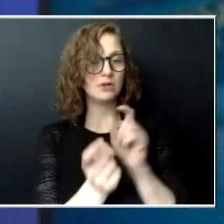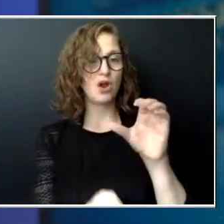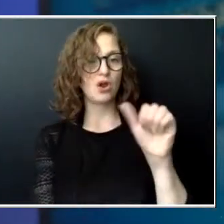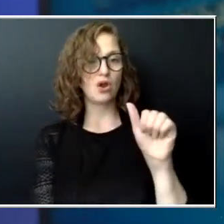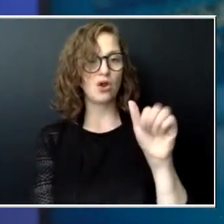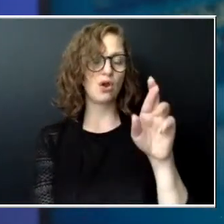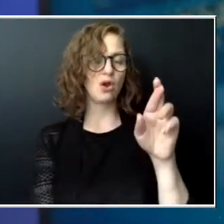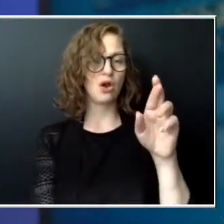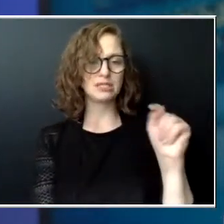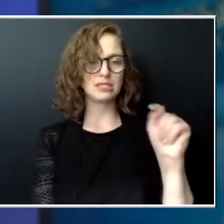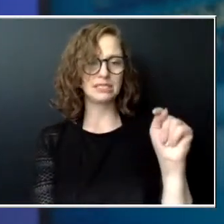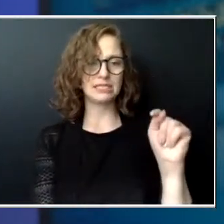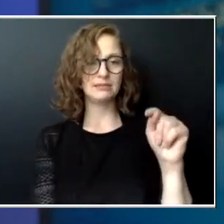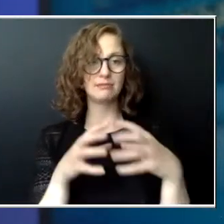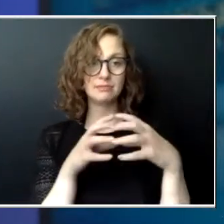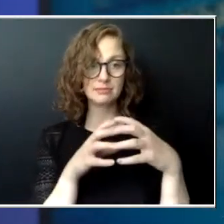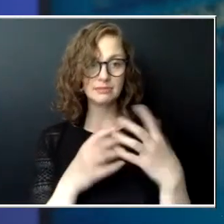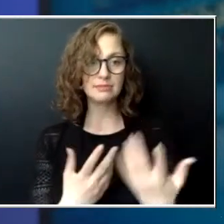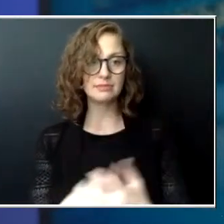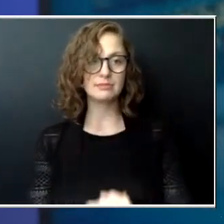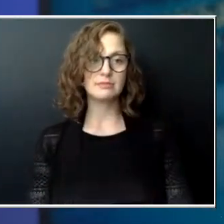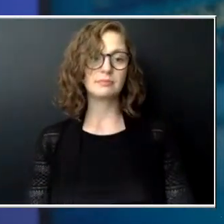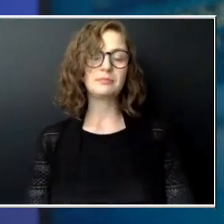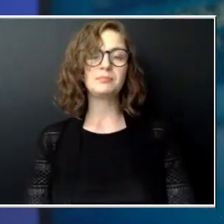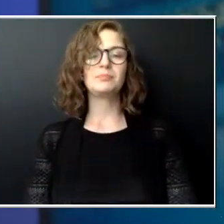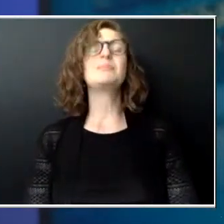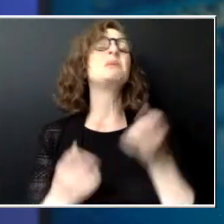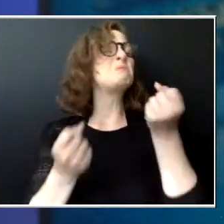many reasons for that.